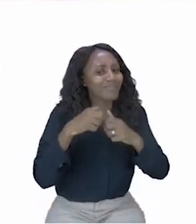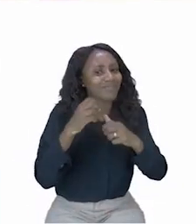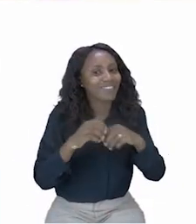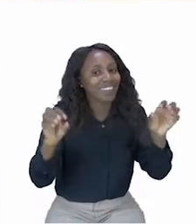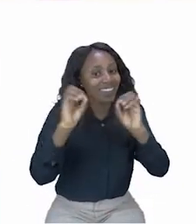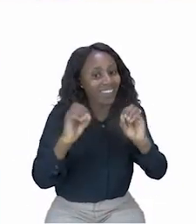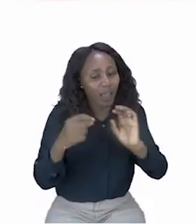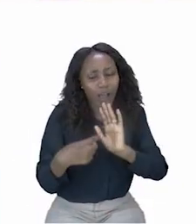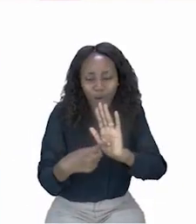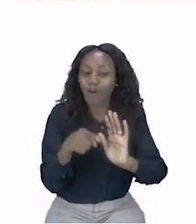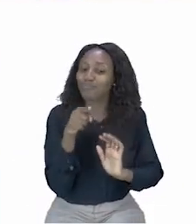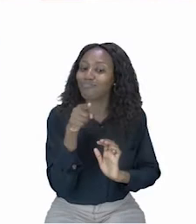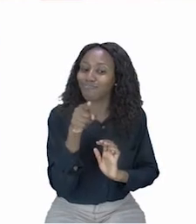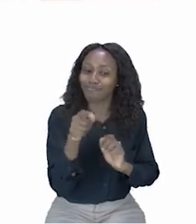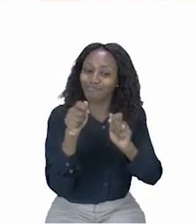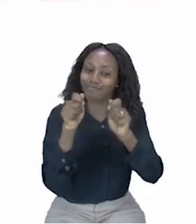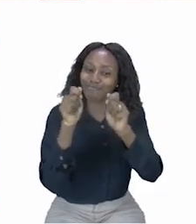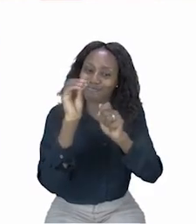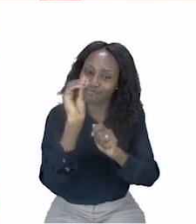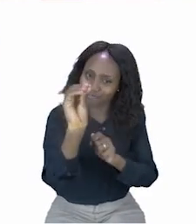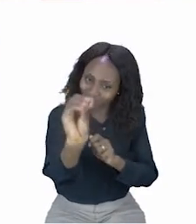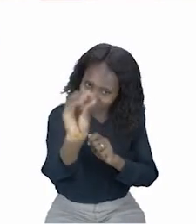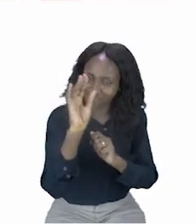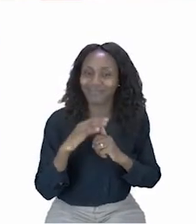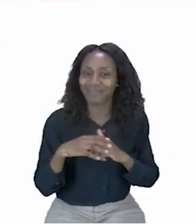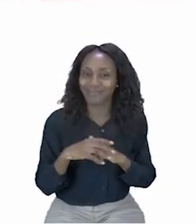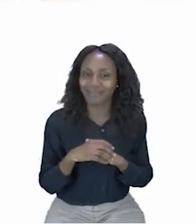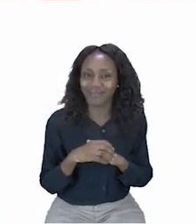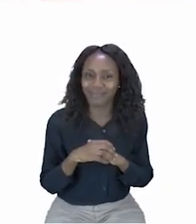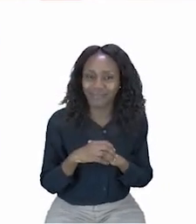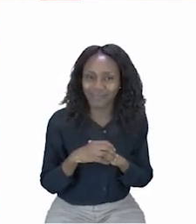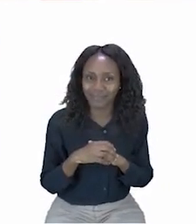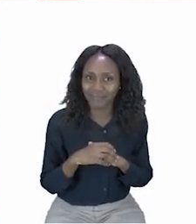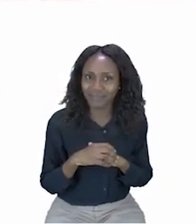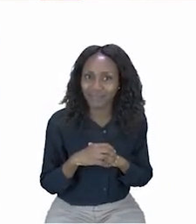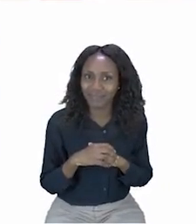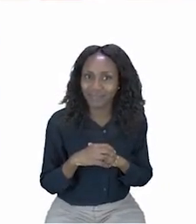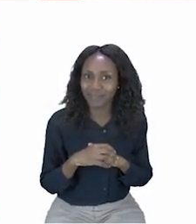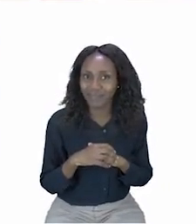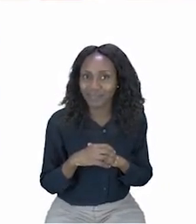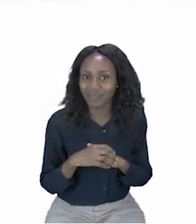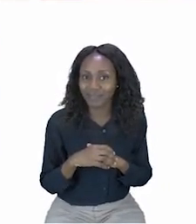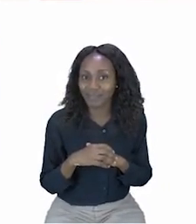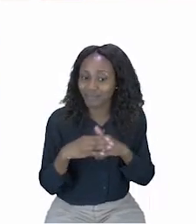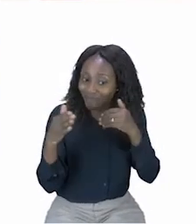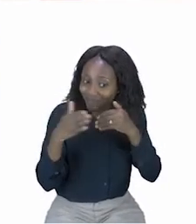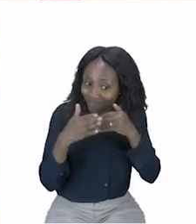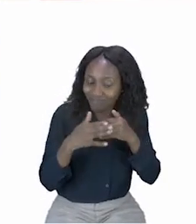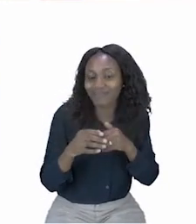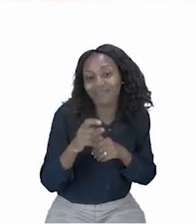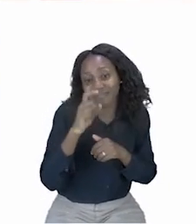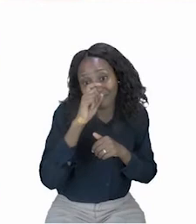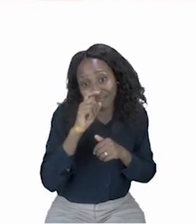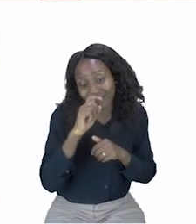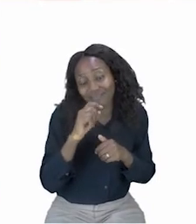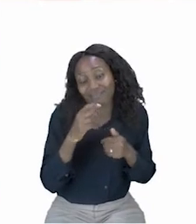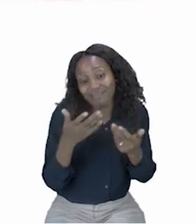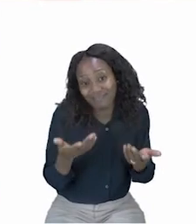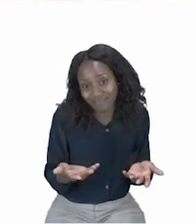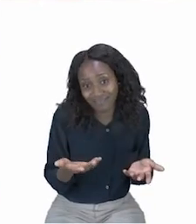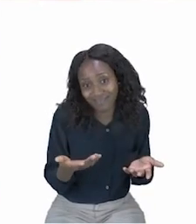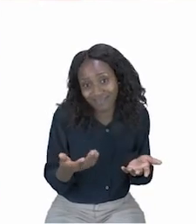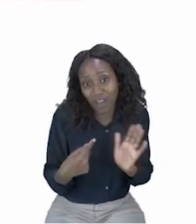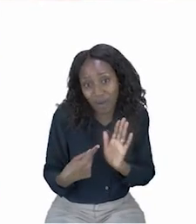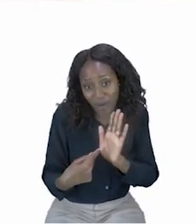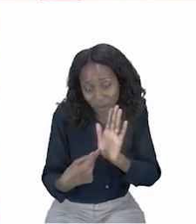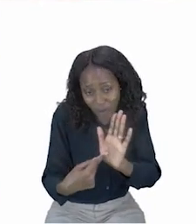for you. So you are going to be here, right next to sister, to show